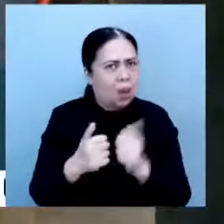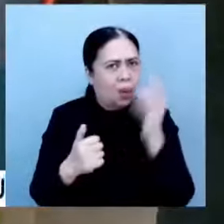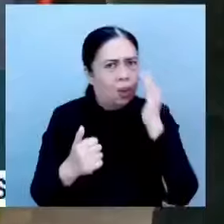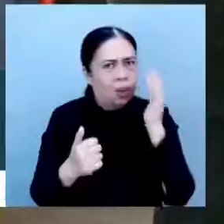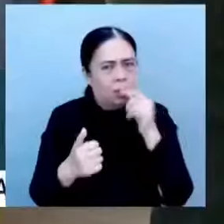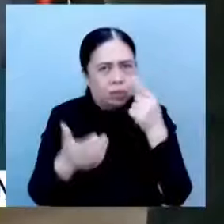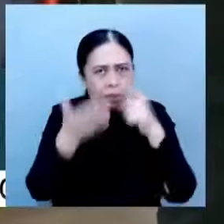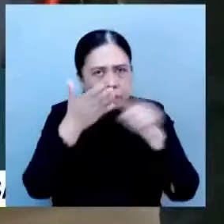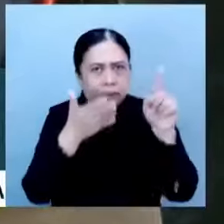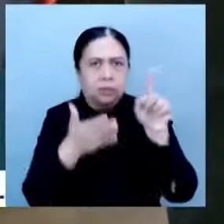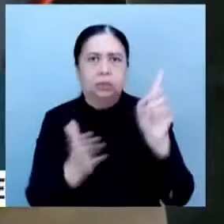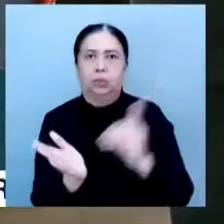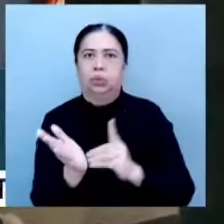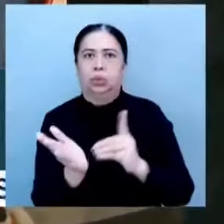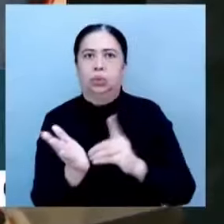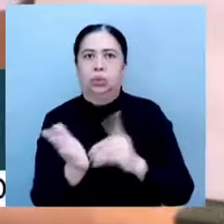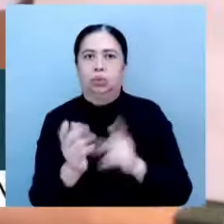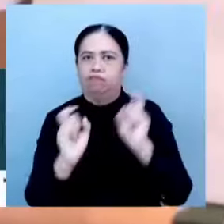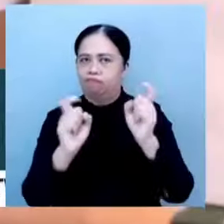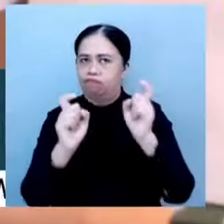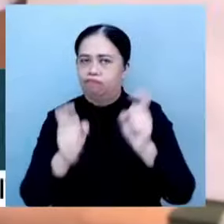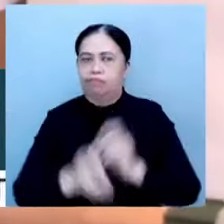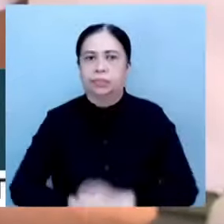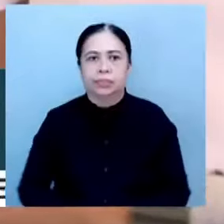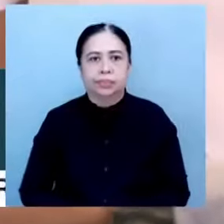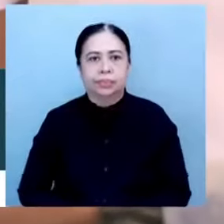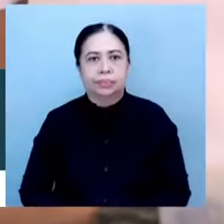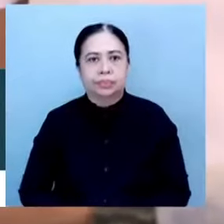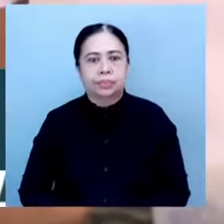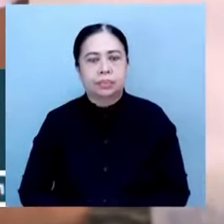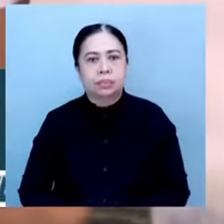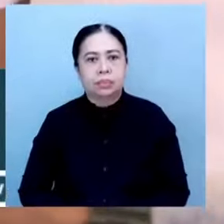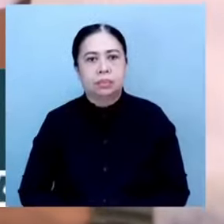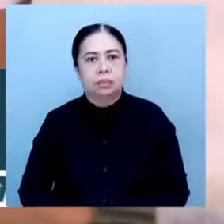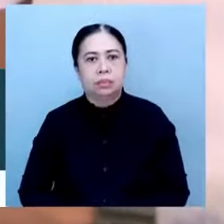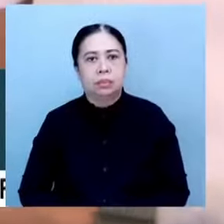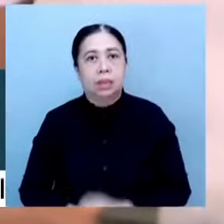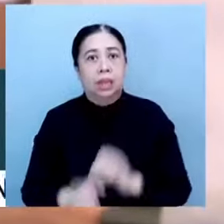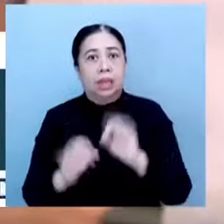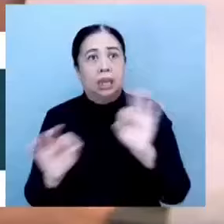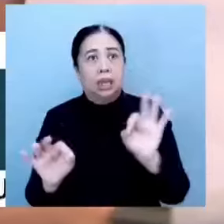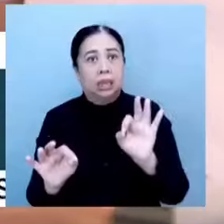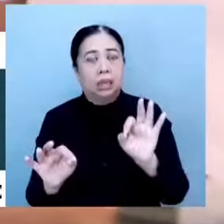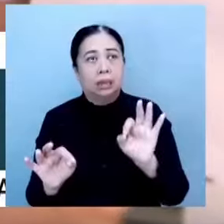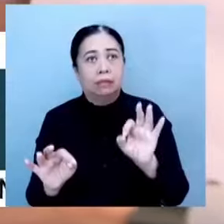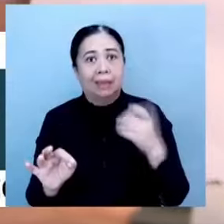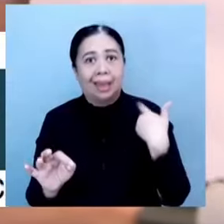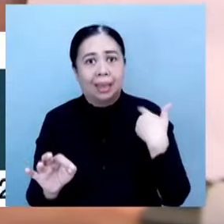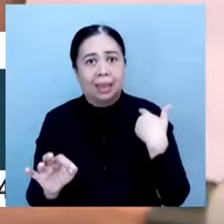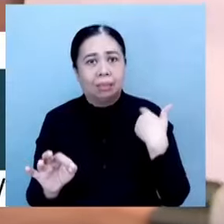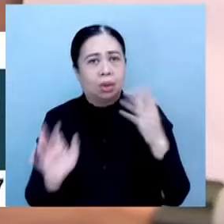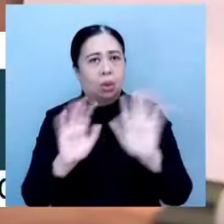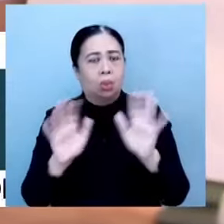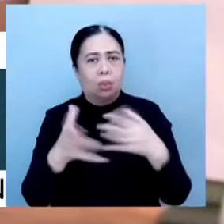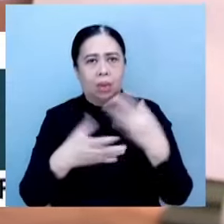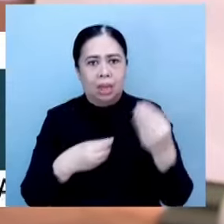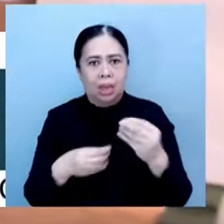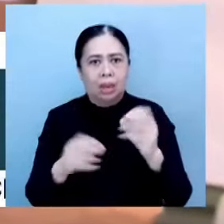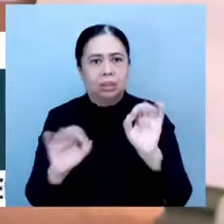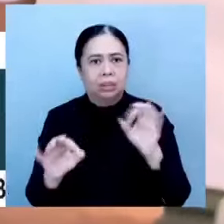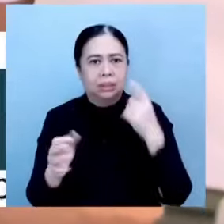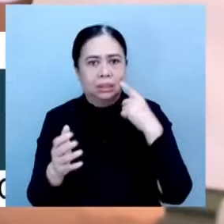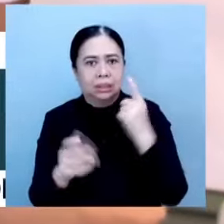by a doctor right away. Huwag muna po hanggang hindi na check up mabuti kasi meron po tayong